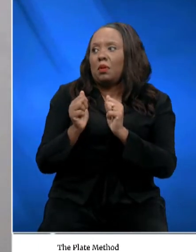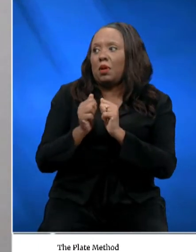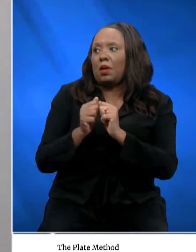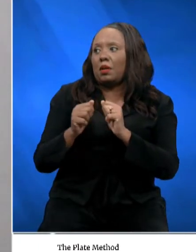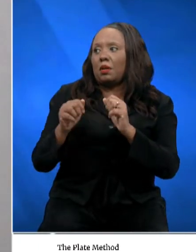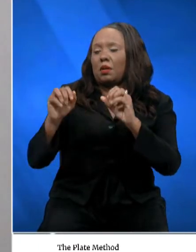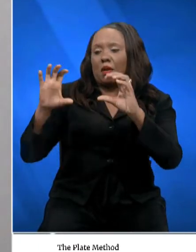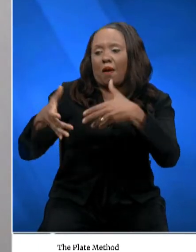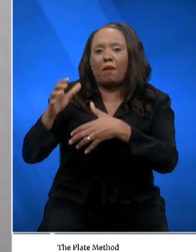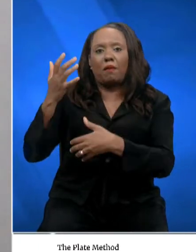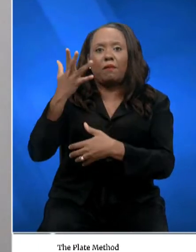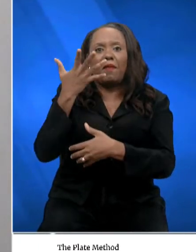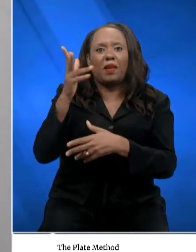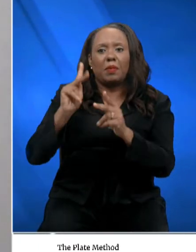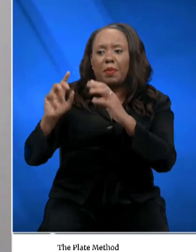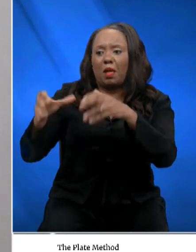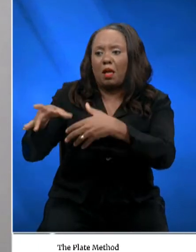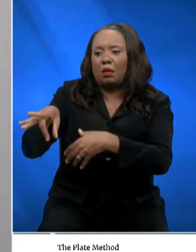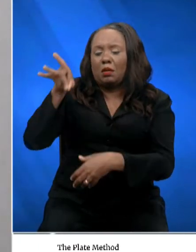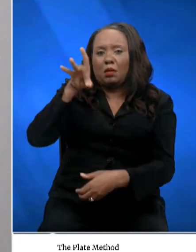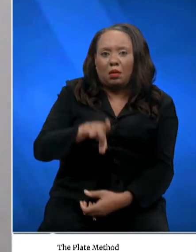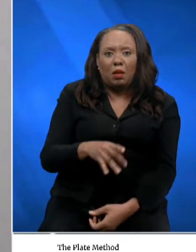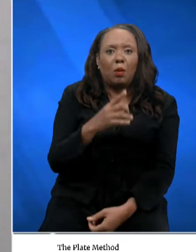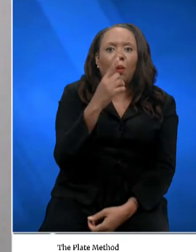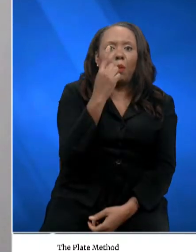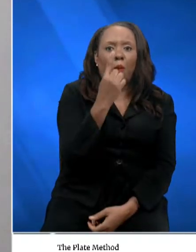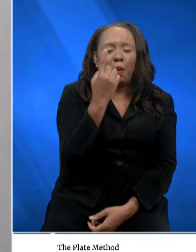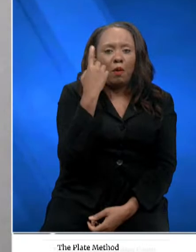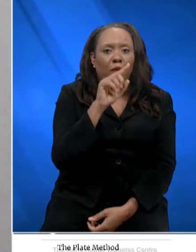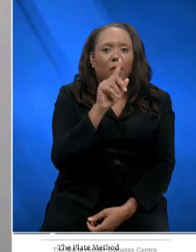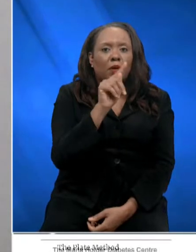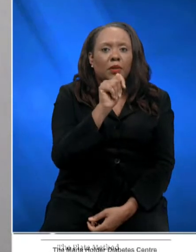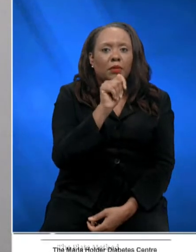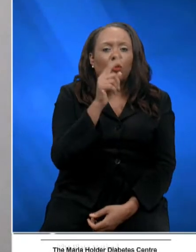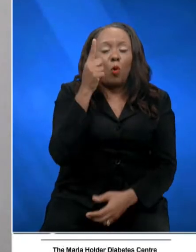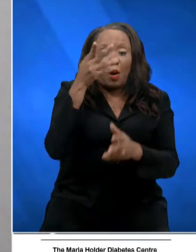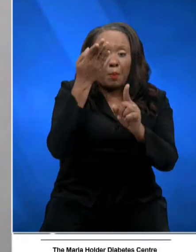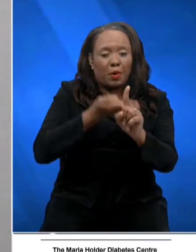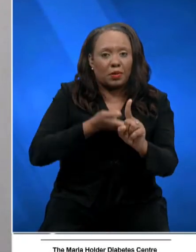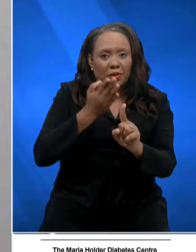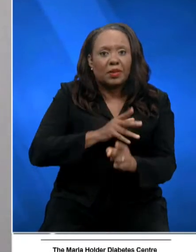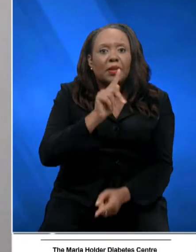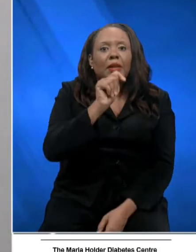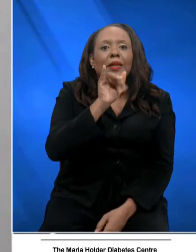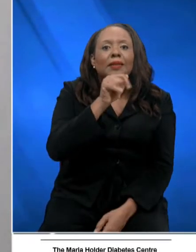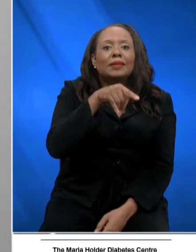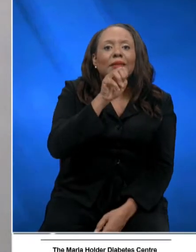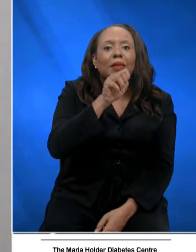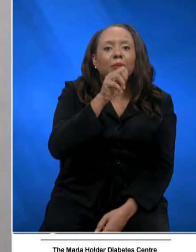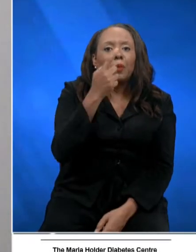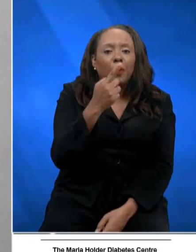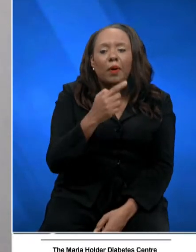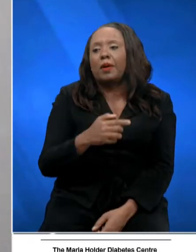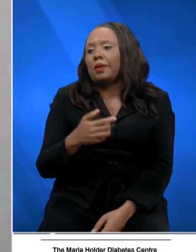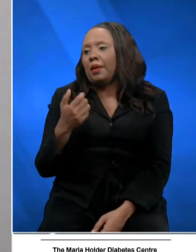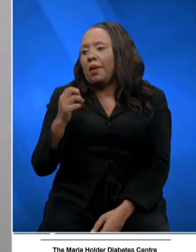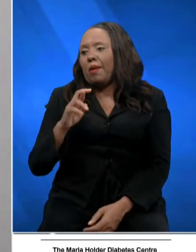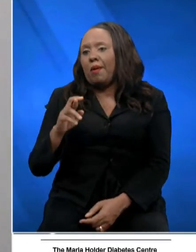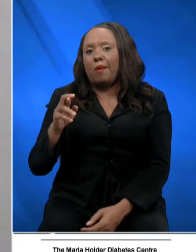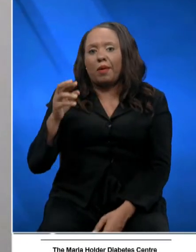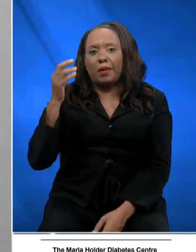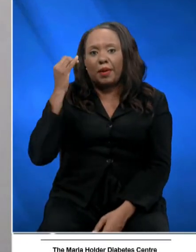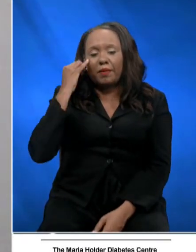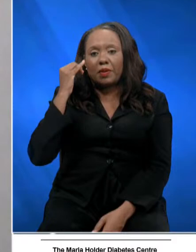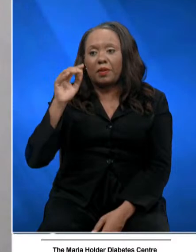5 to 6 of the type 2 diabetics, depending on whether you're insulin dependent or you're using tablets. And